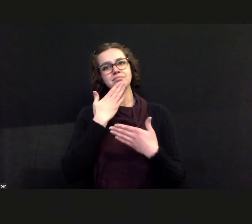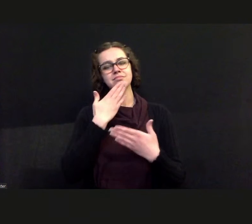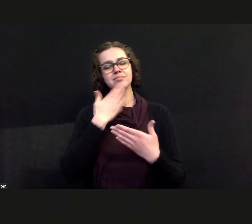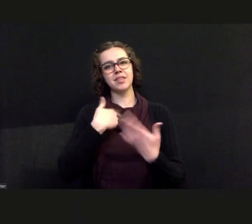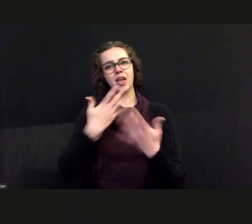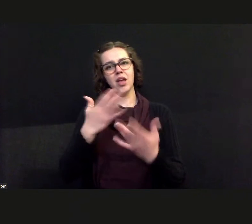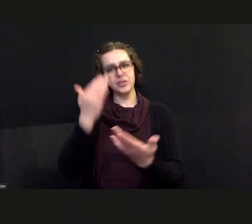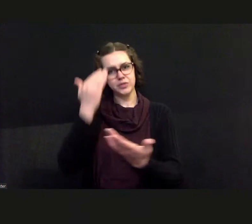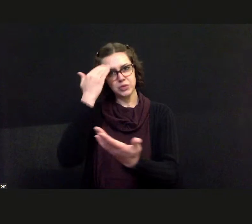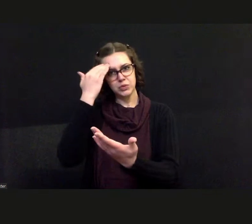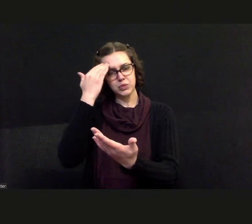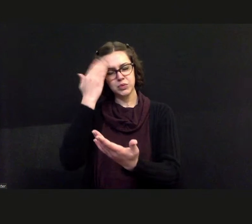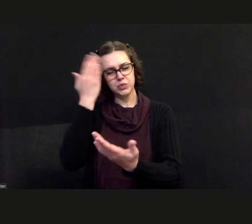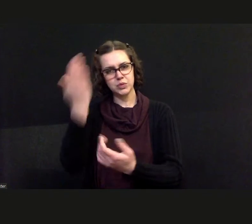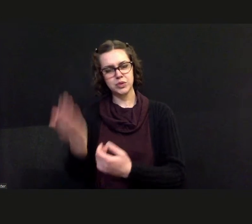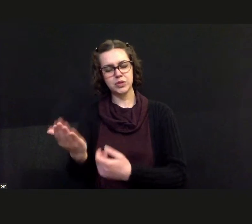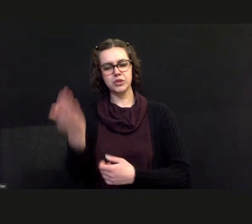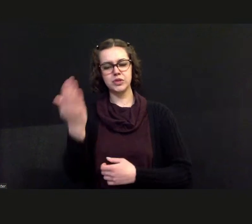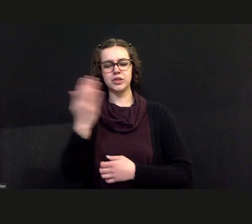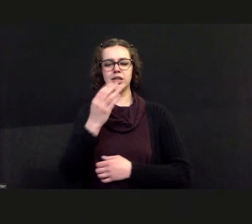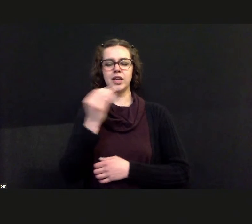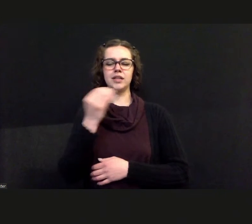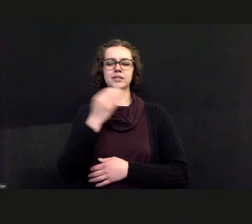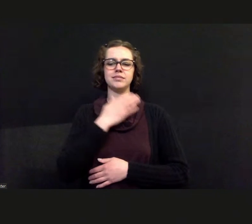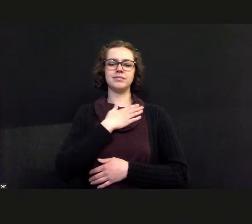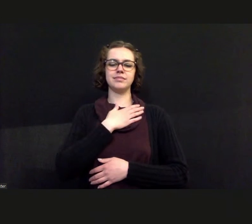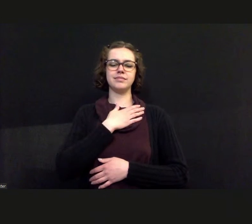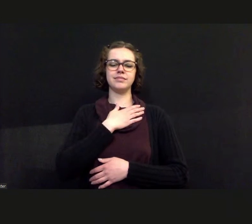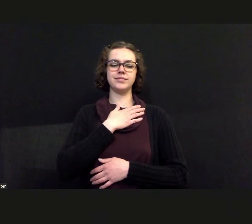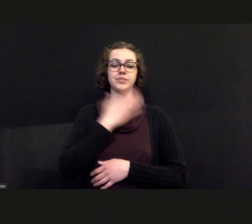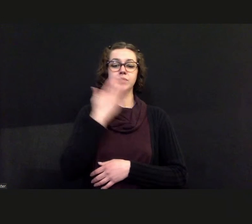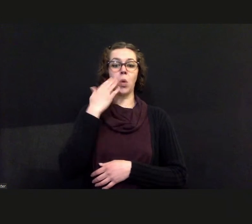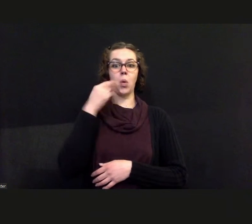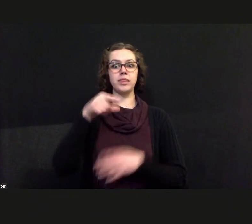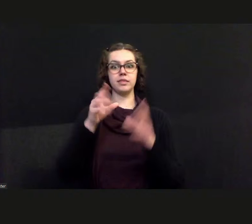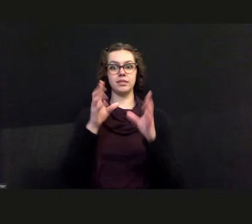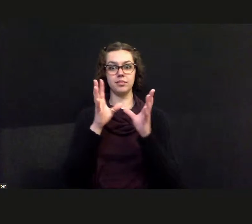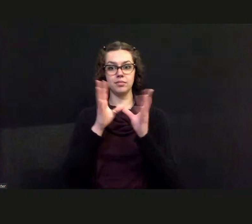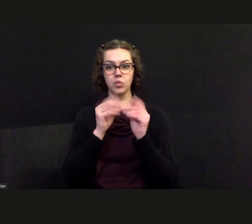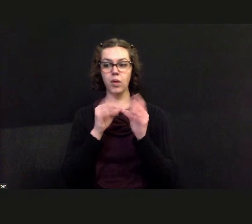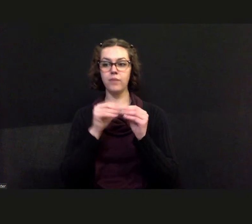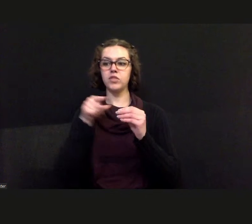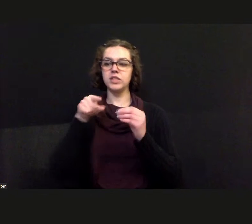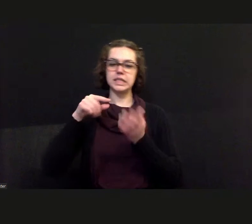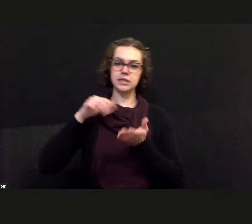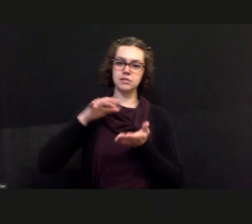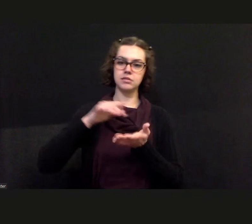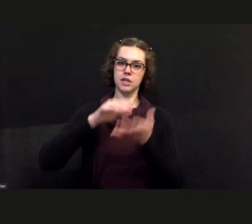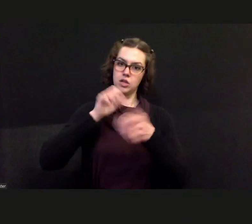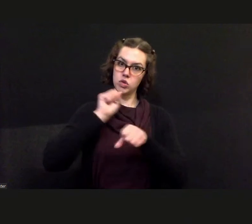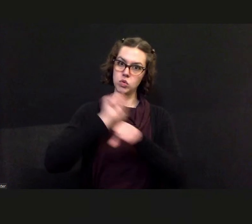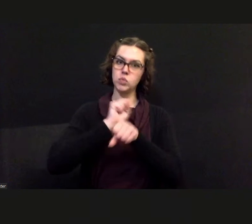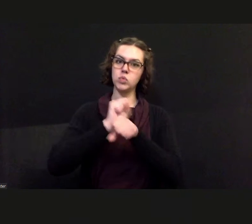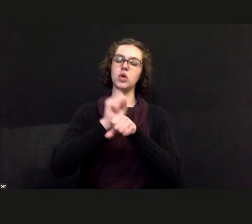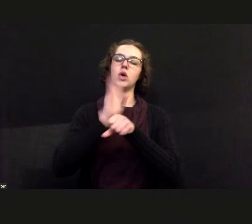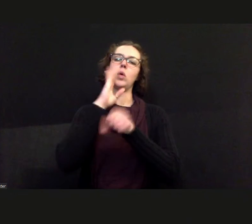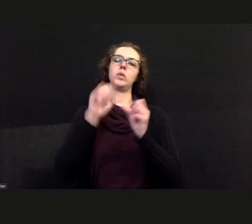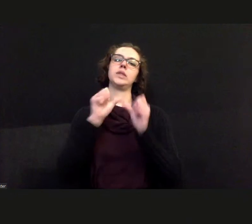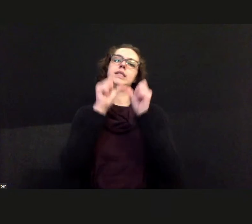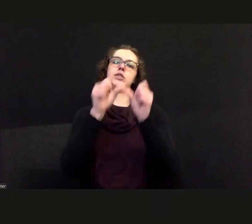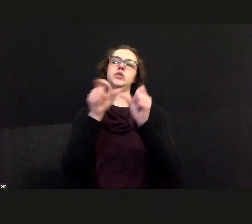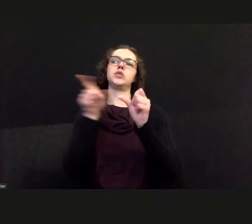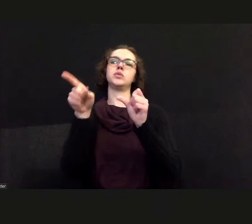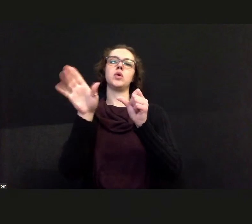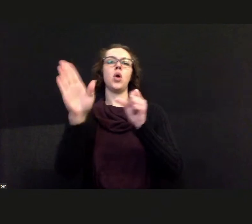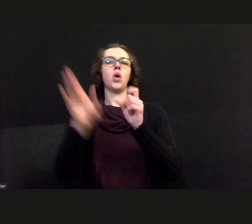her and to know that this will continue and that she will continue. And I'm going to